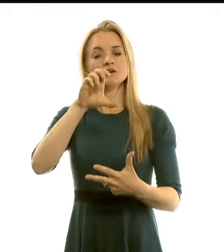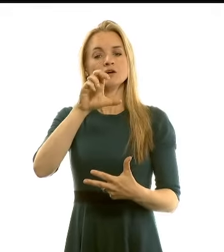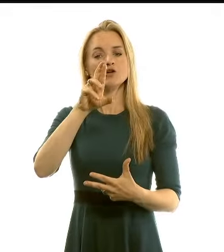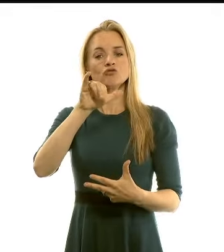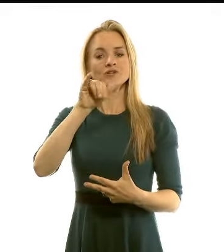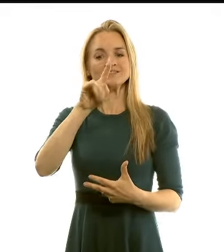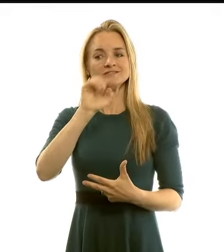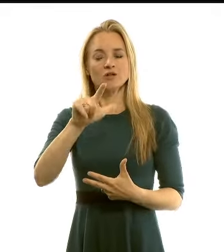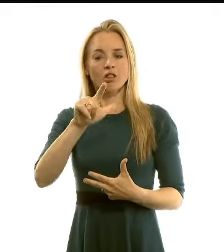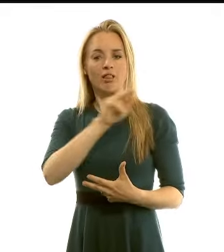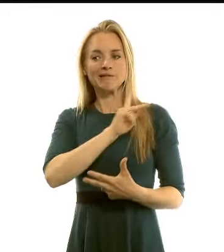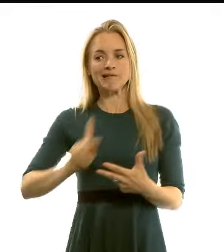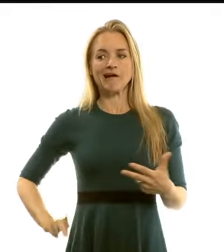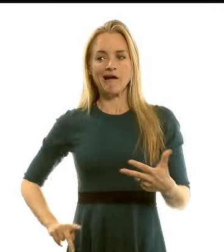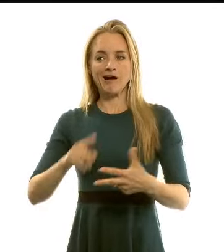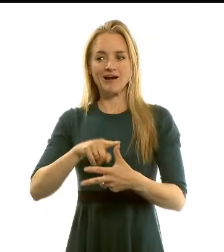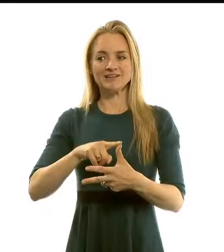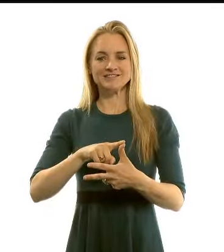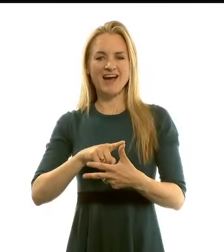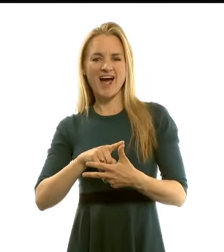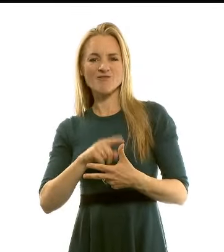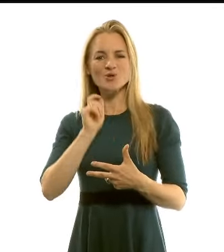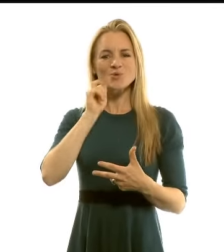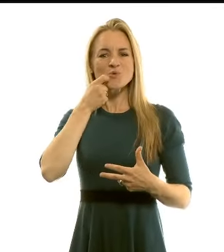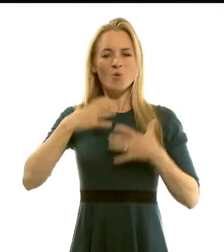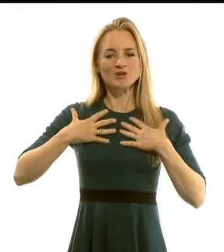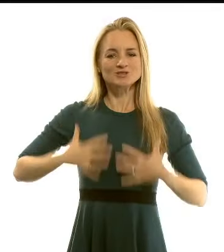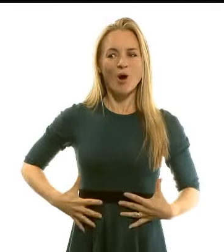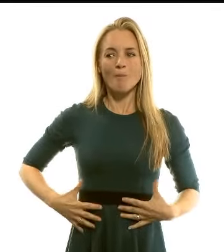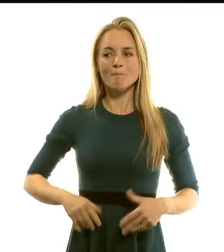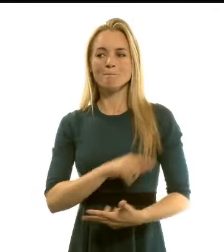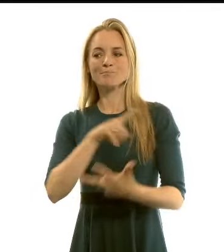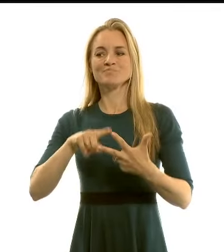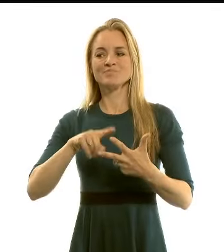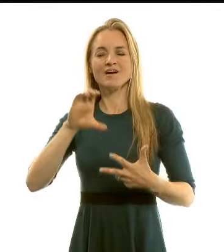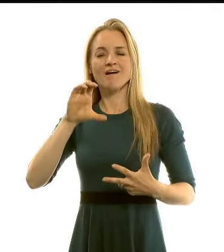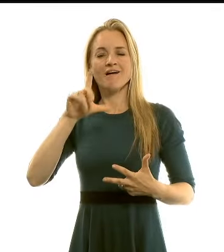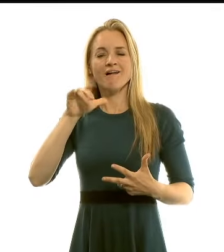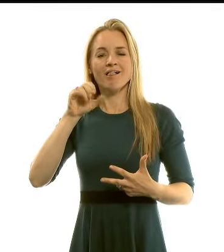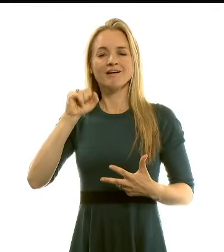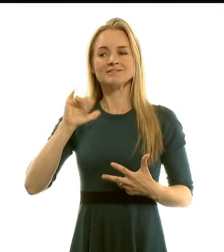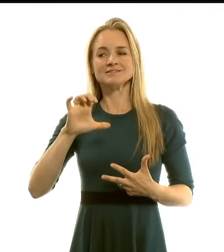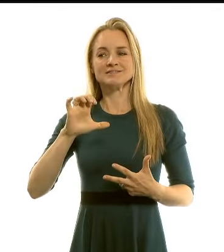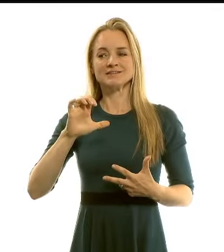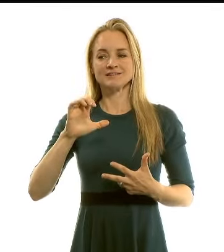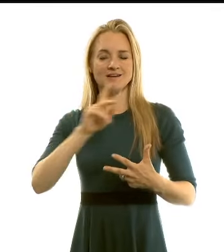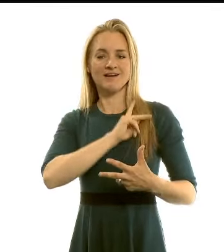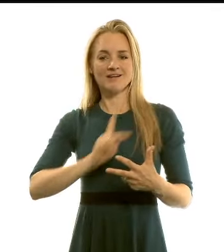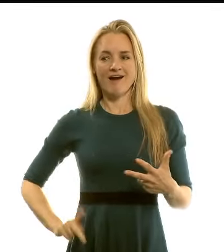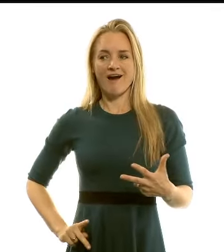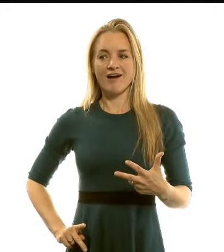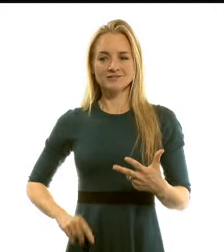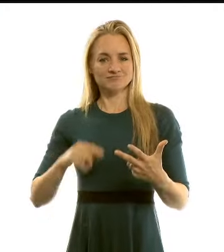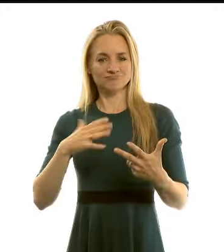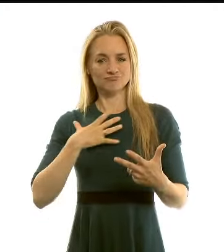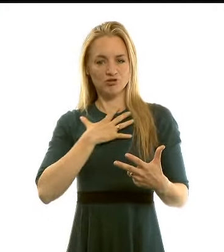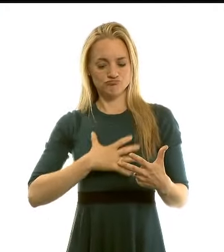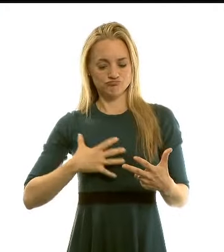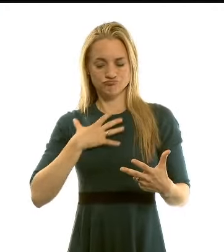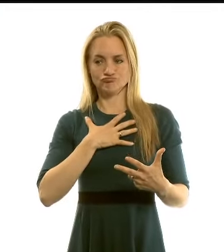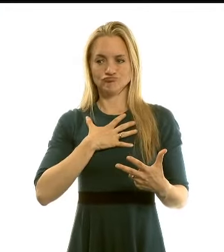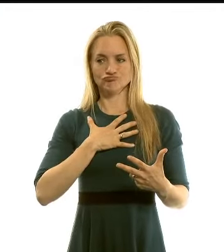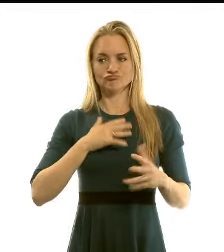cool purple shiny amethyst armor. You have the Classic Knight with the axolotl emblem on his belly. And then we have the Prismarine Knight